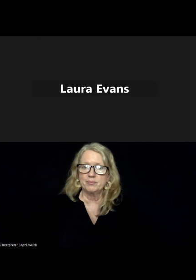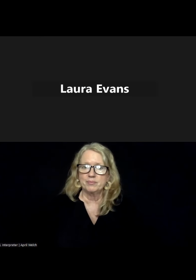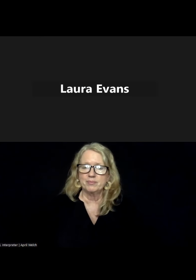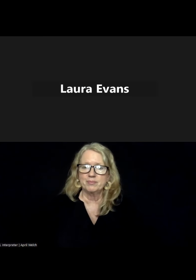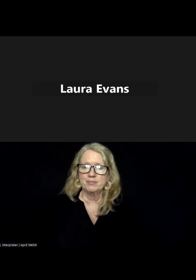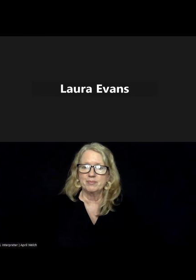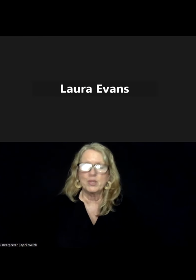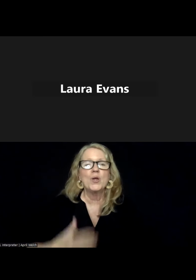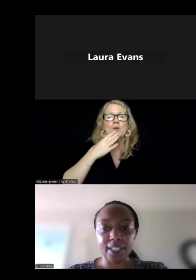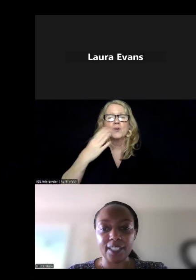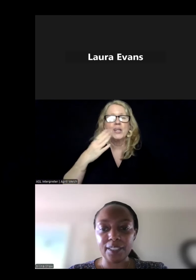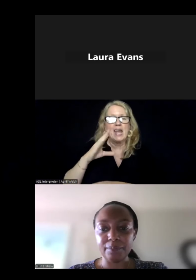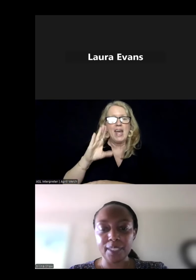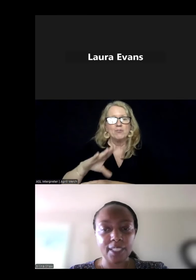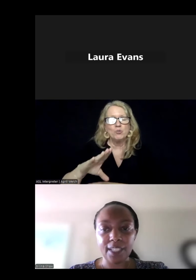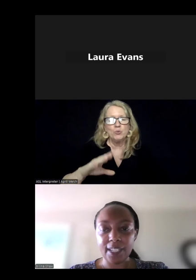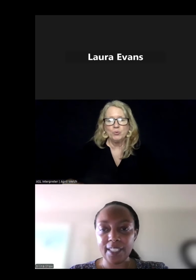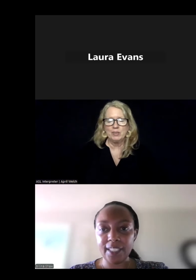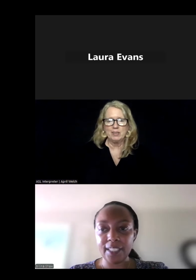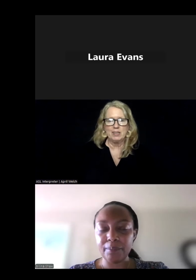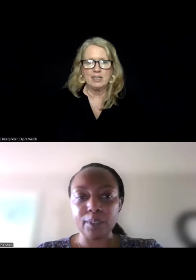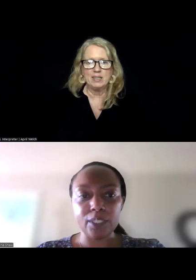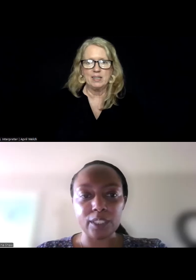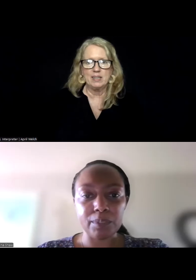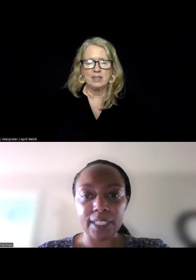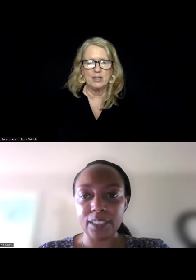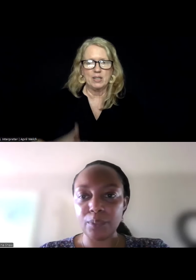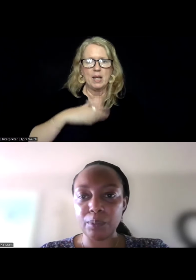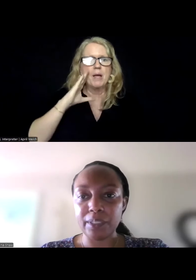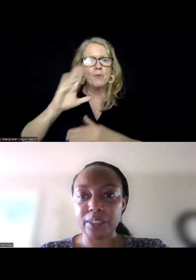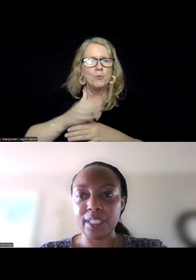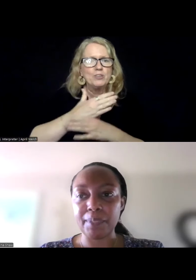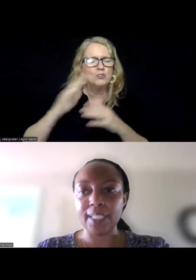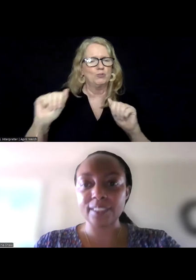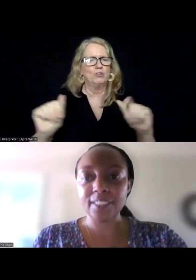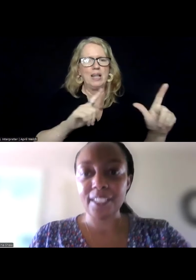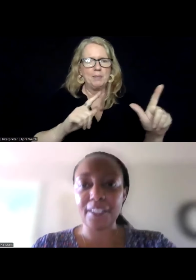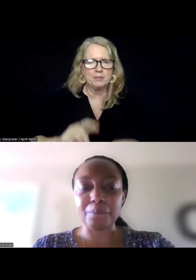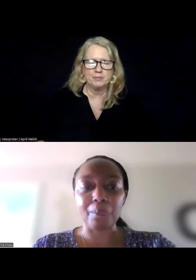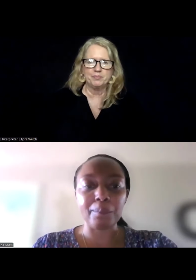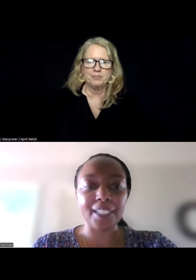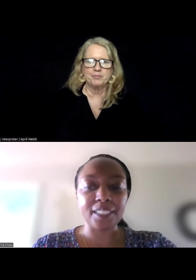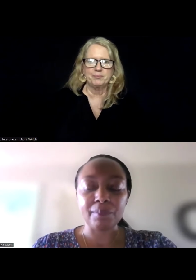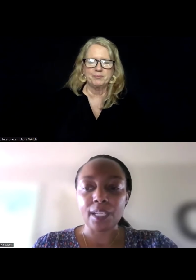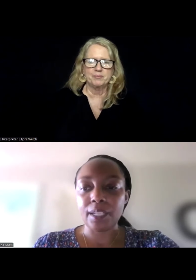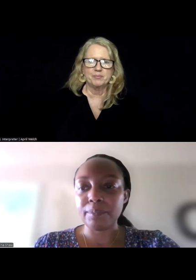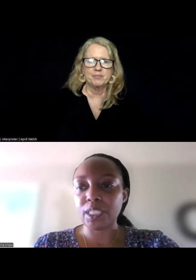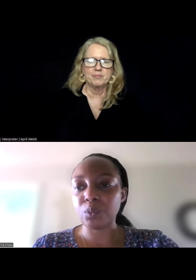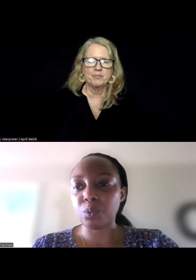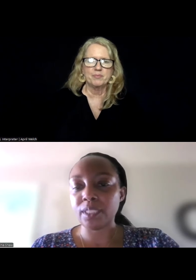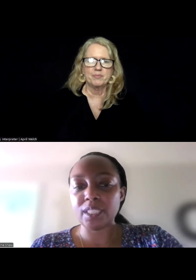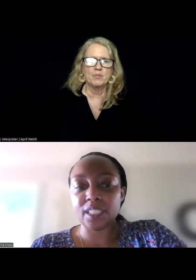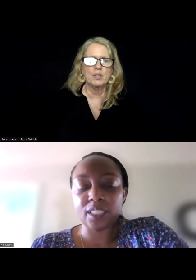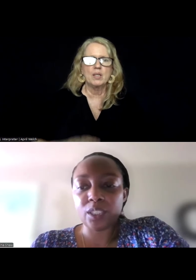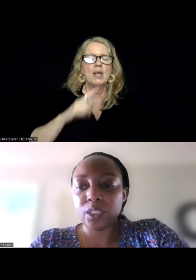Good afternoon. I am going to share some slides, so I won't bother turning on my lights. But